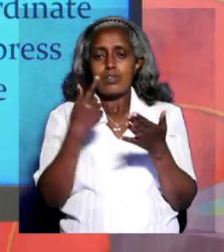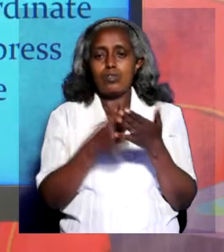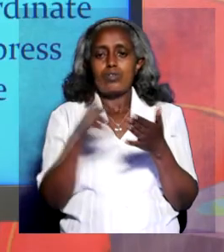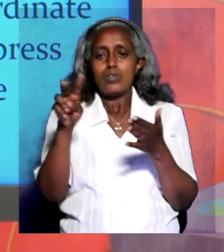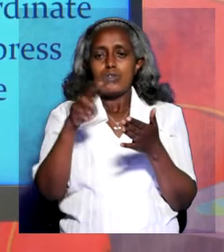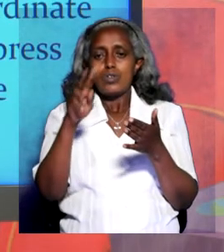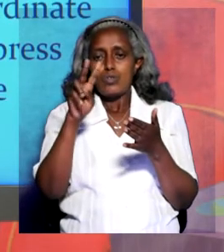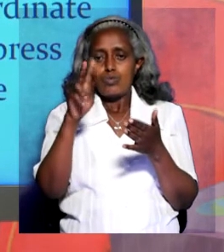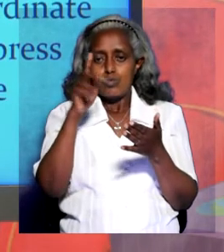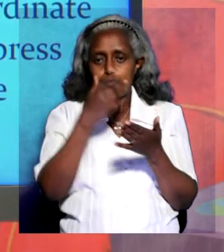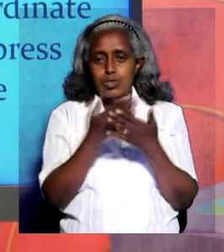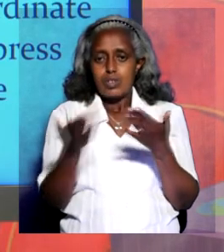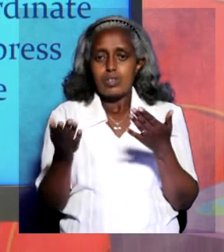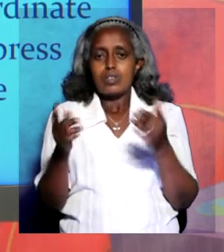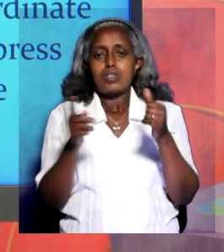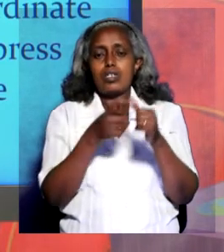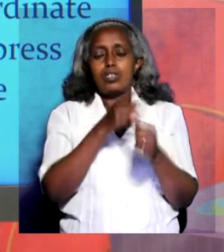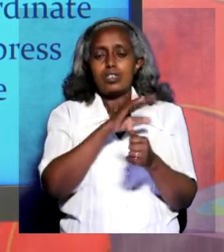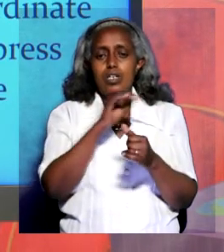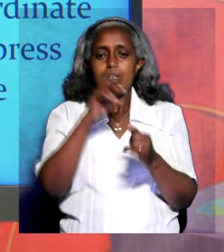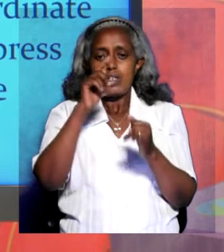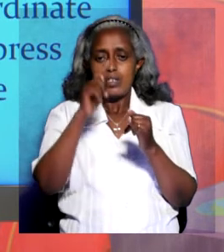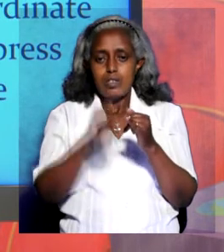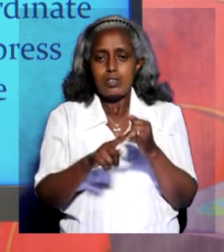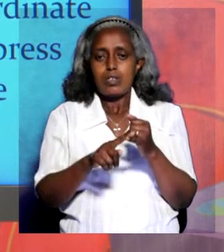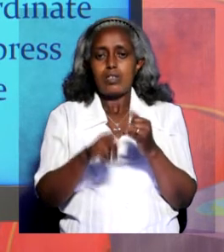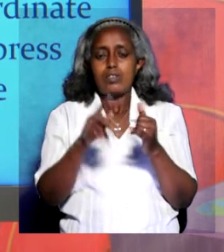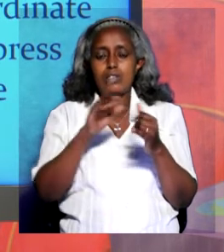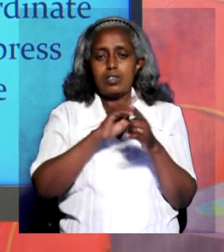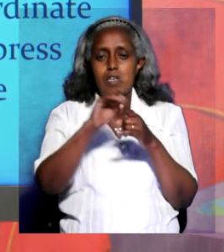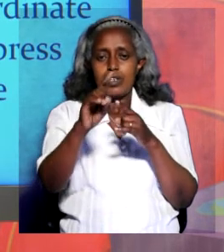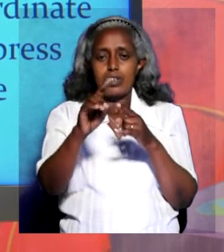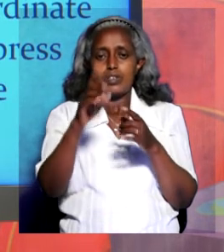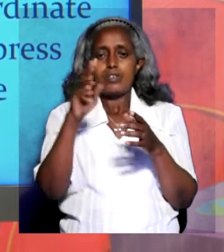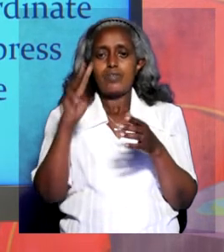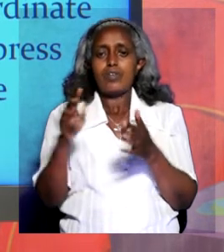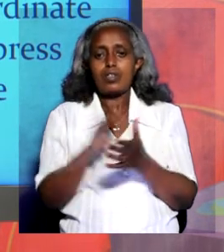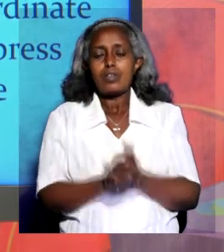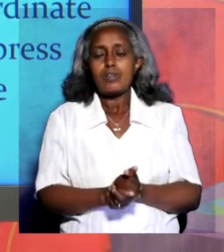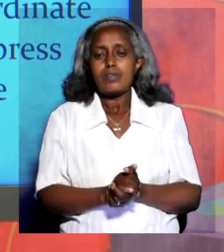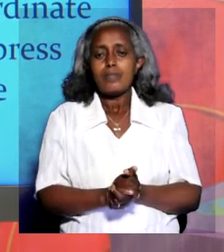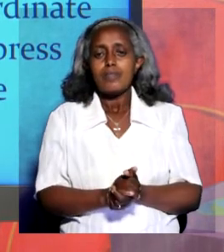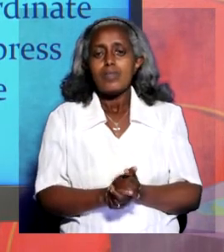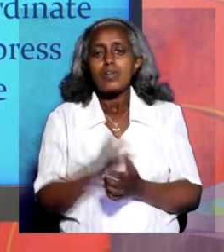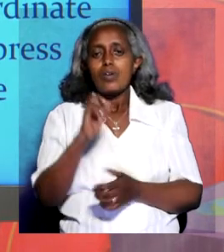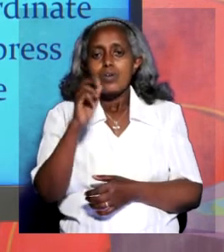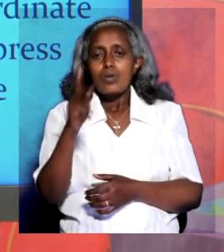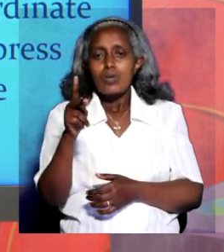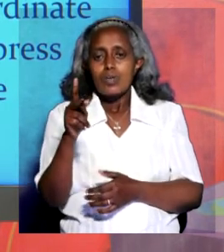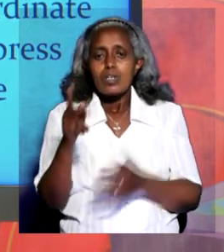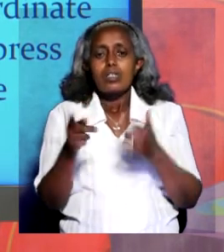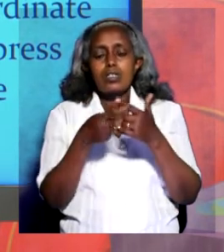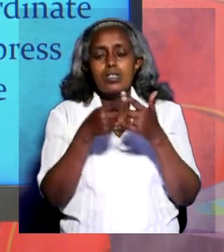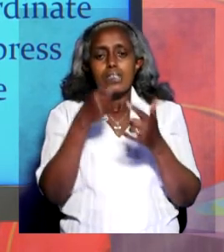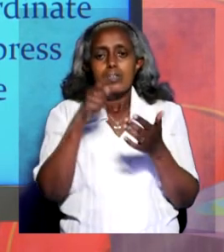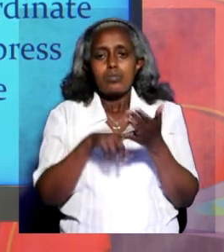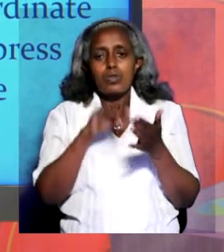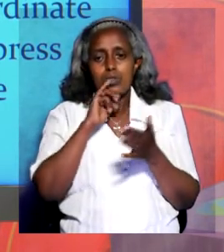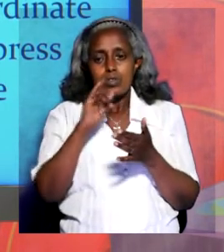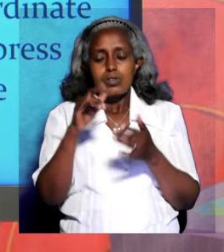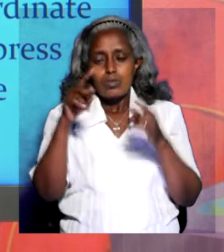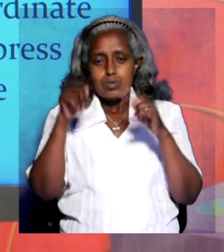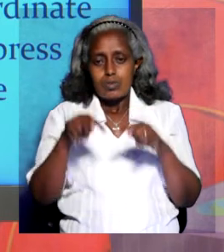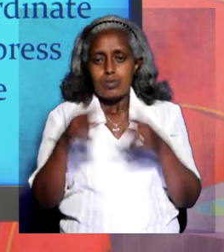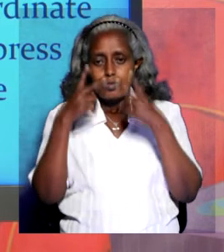things, the initial point and the direction vector. Okay, the second point we have seen